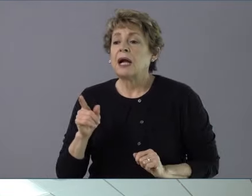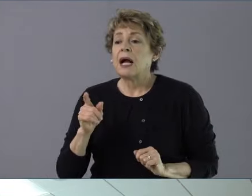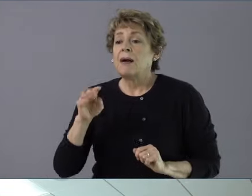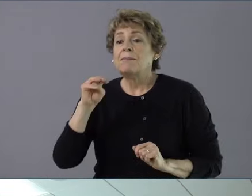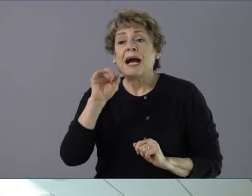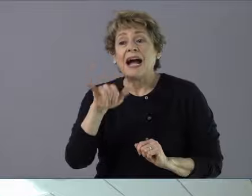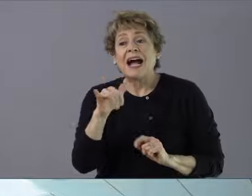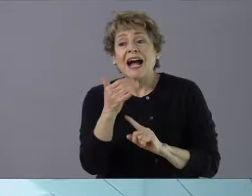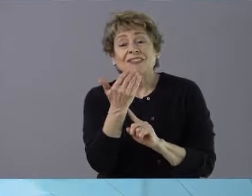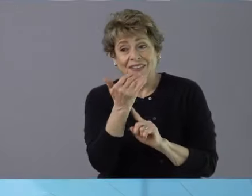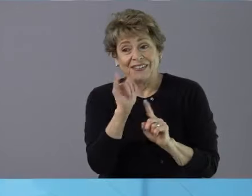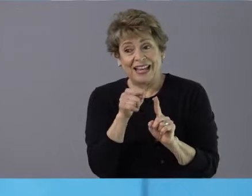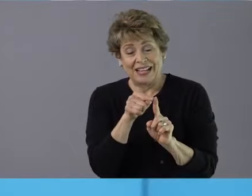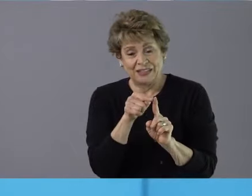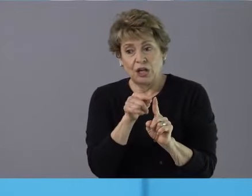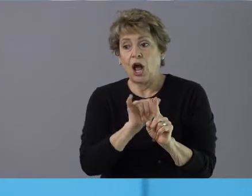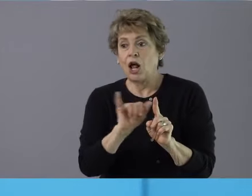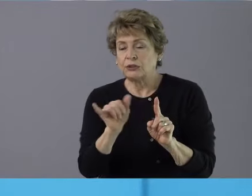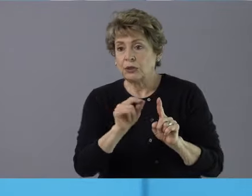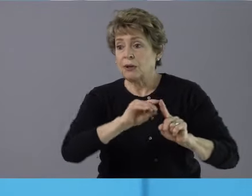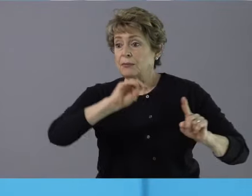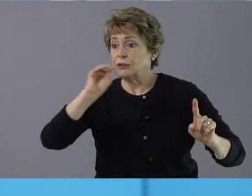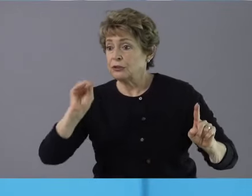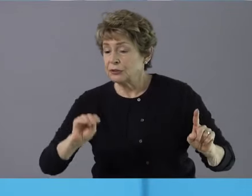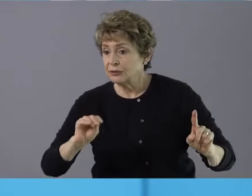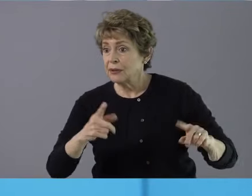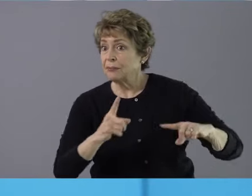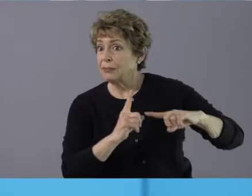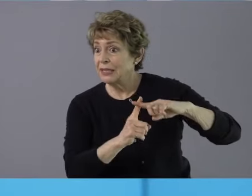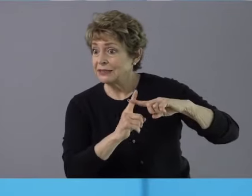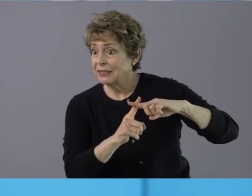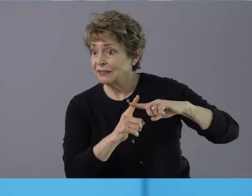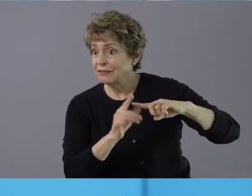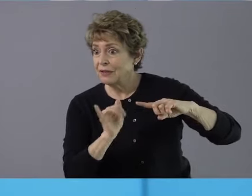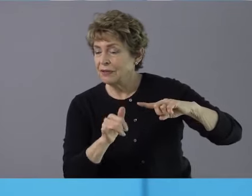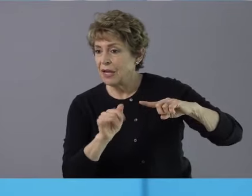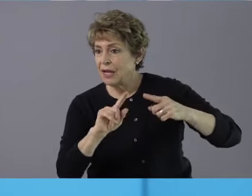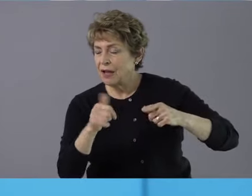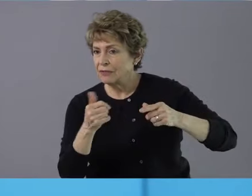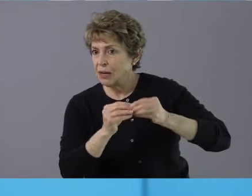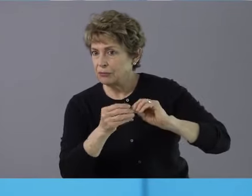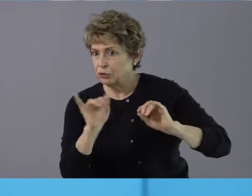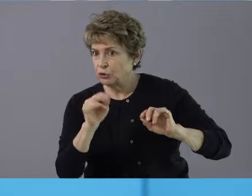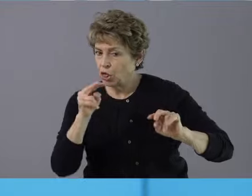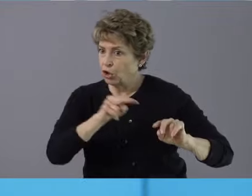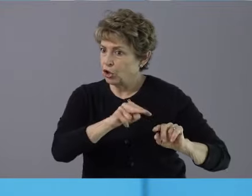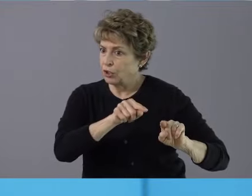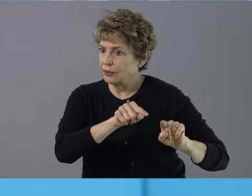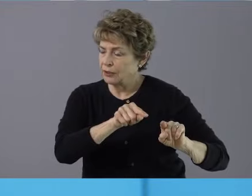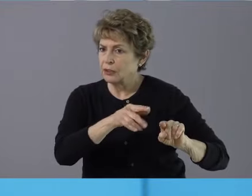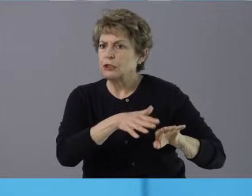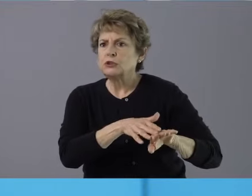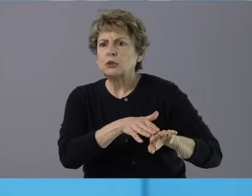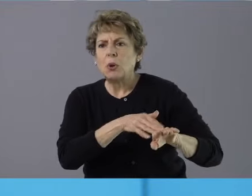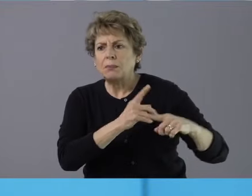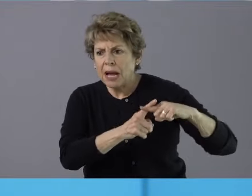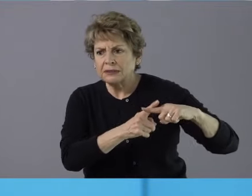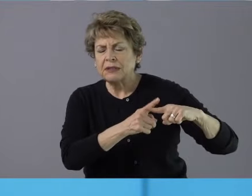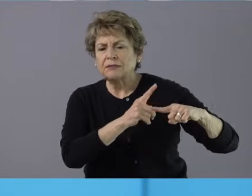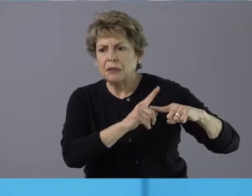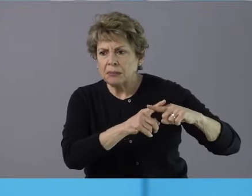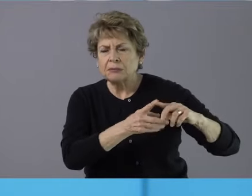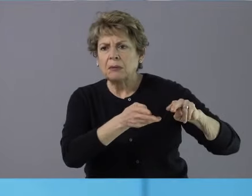another metric that we look at, it had slowed to a crawl. So there's a number of metrics that you look at in terms of making